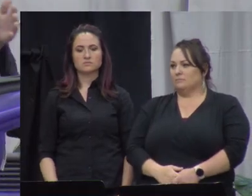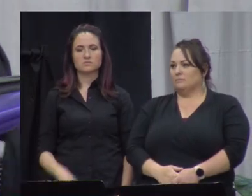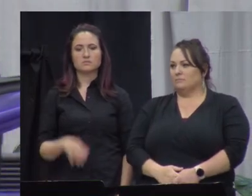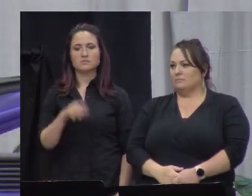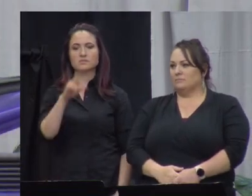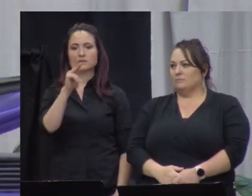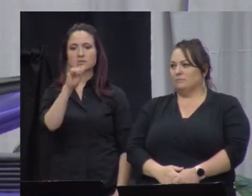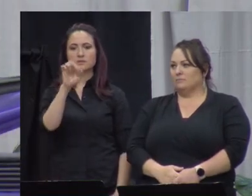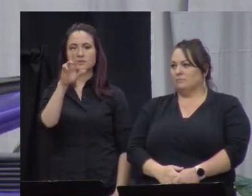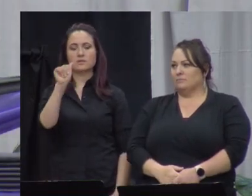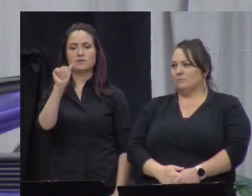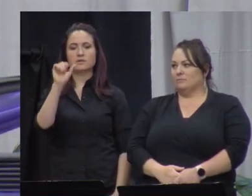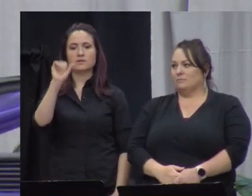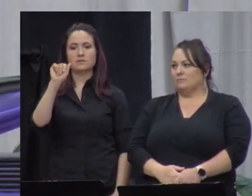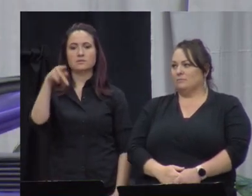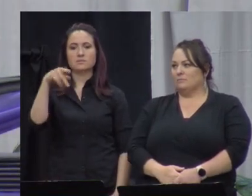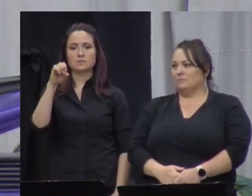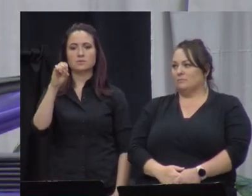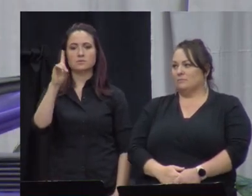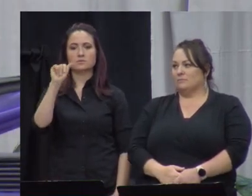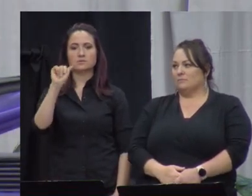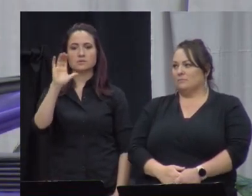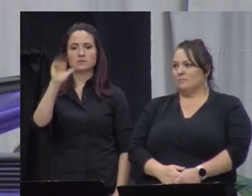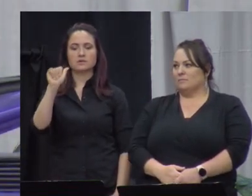Kira Apodaca.